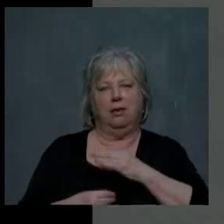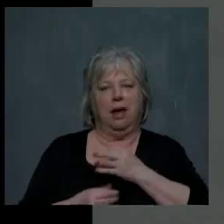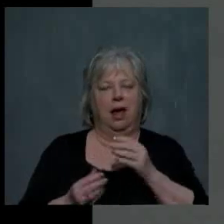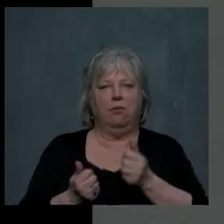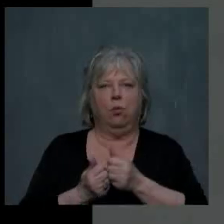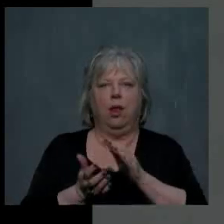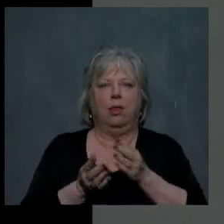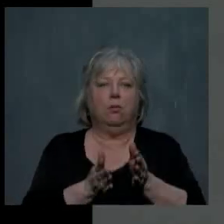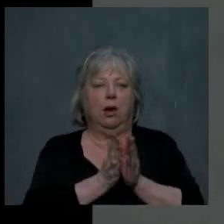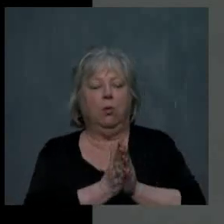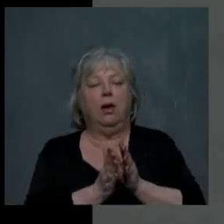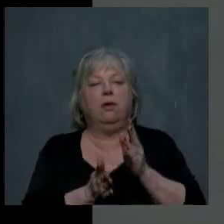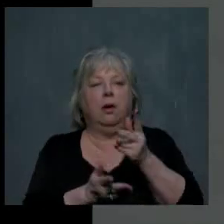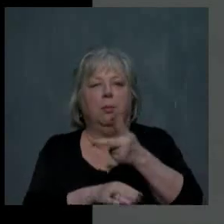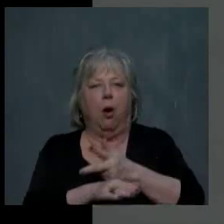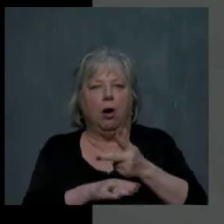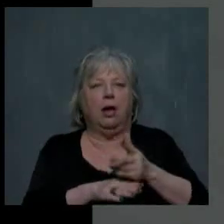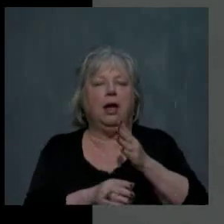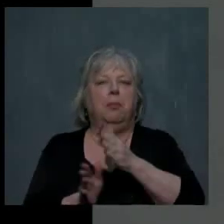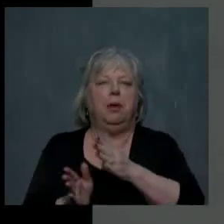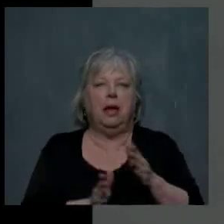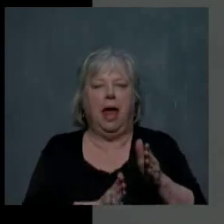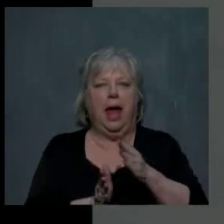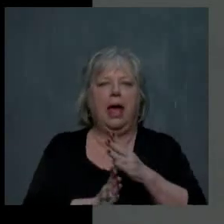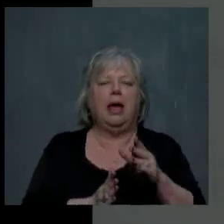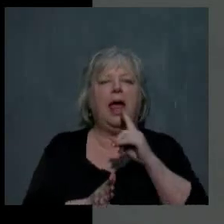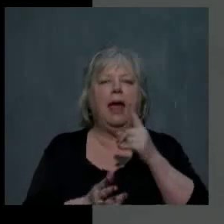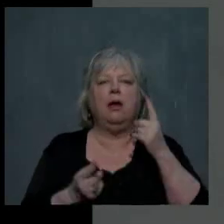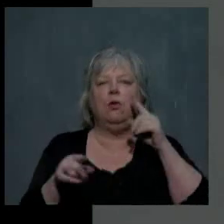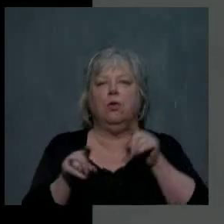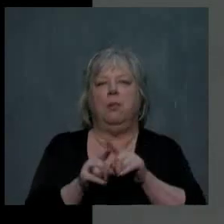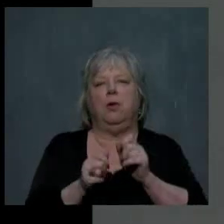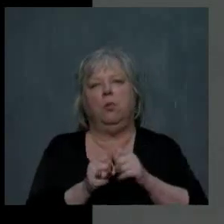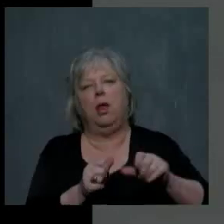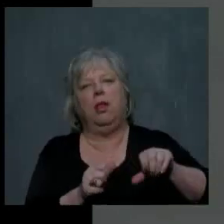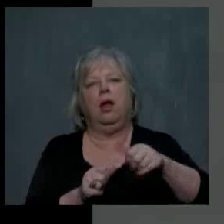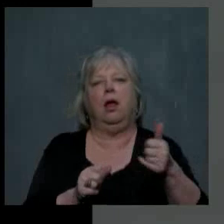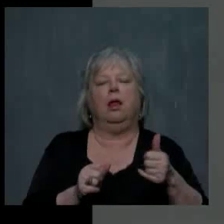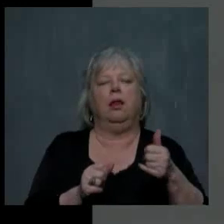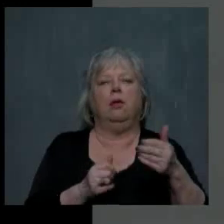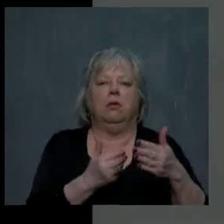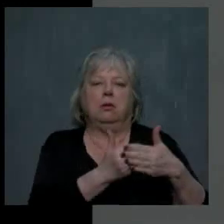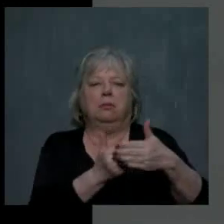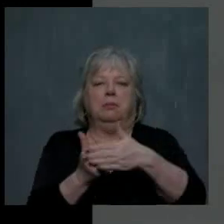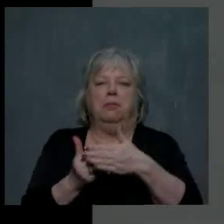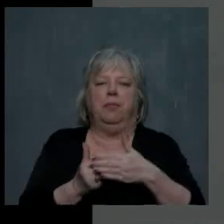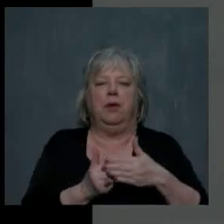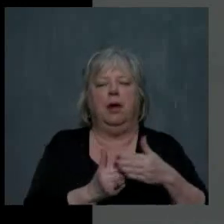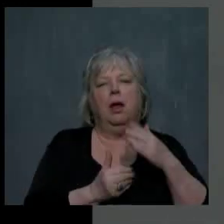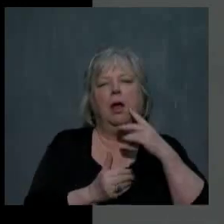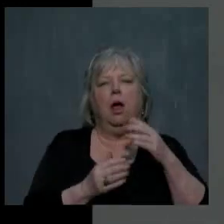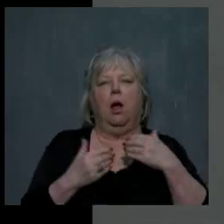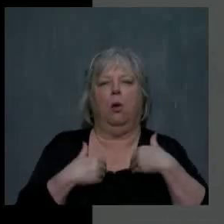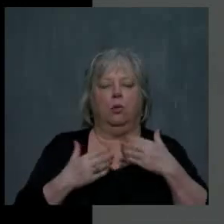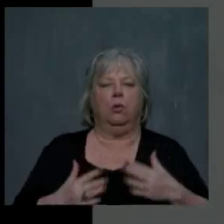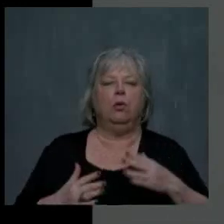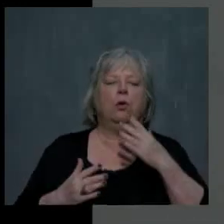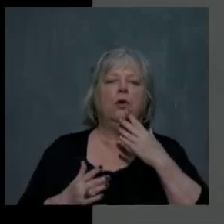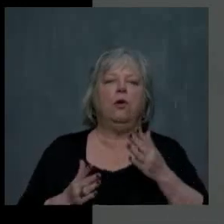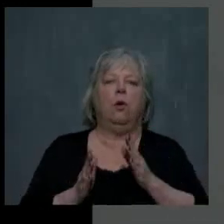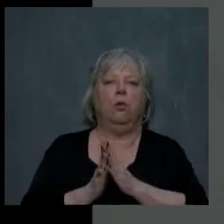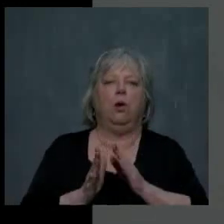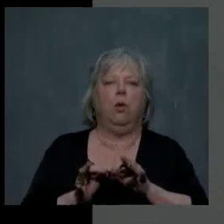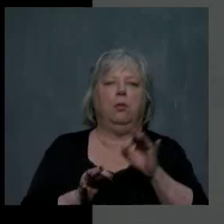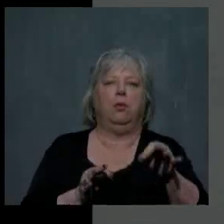and circulation plan and the parking agreements with the adjoining property owners. Staff recommends deferral of this item to the February 22nd, 2018